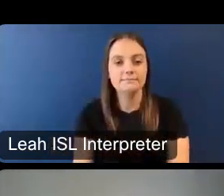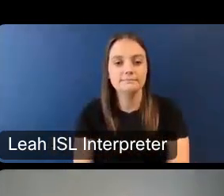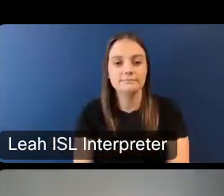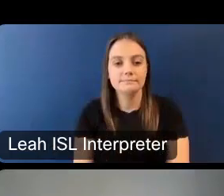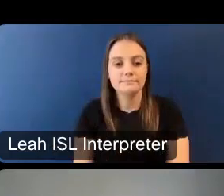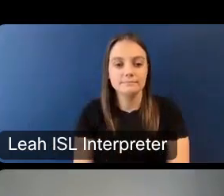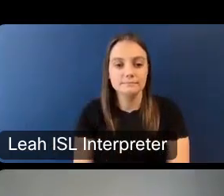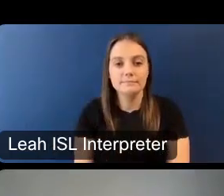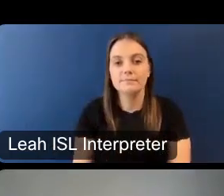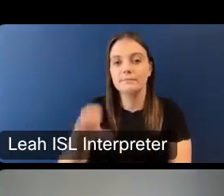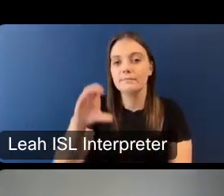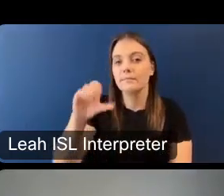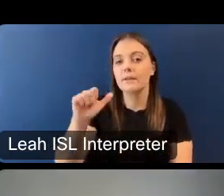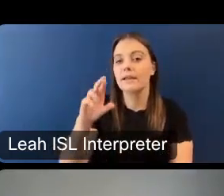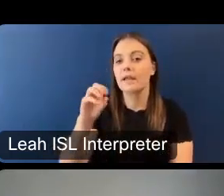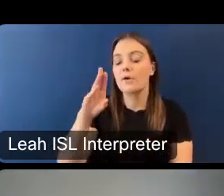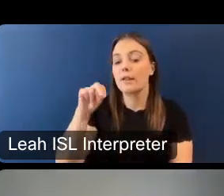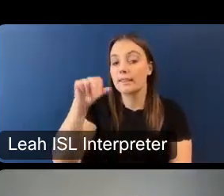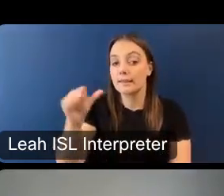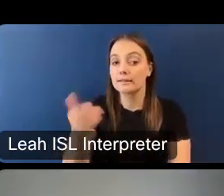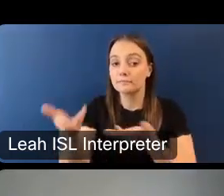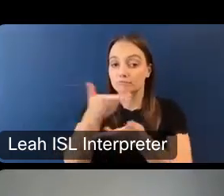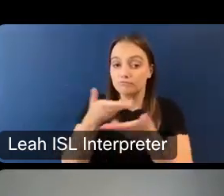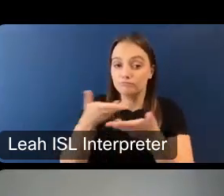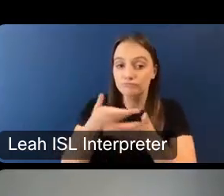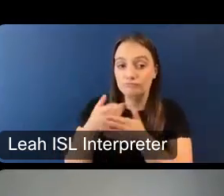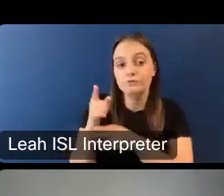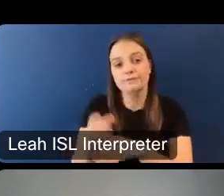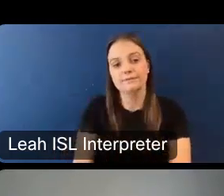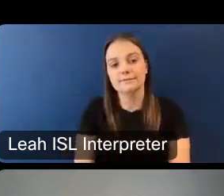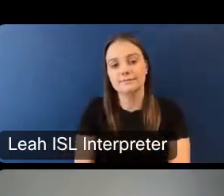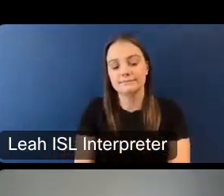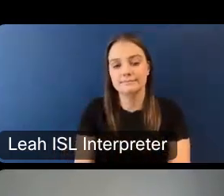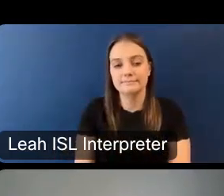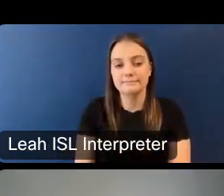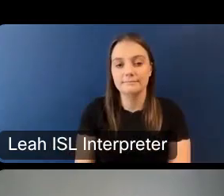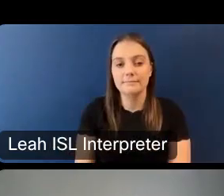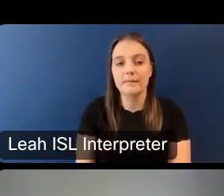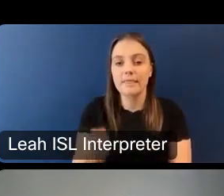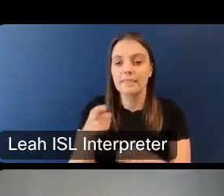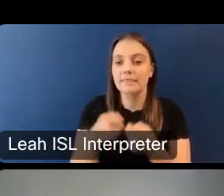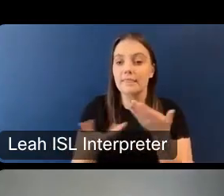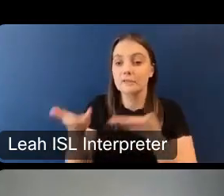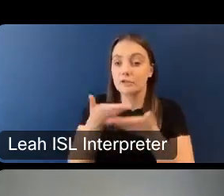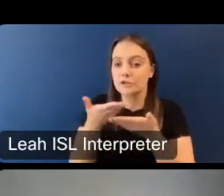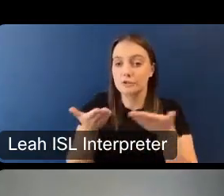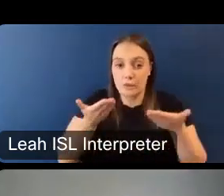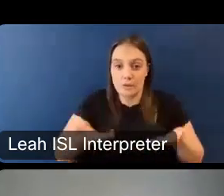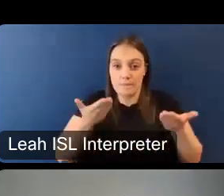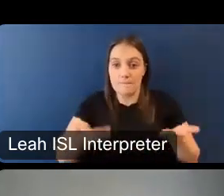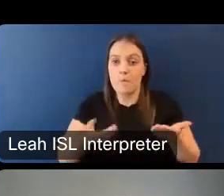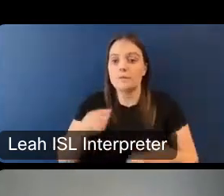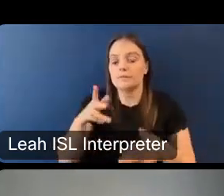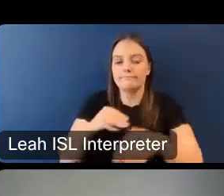Caroline is going to speak to that and give her expertise in that area, and we're going to speak a bit more about where we're at with our wicked